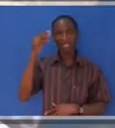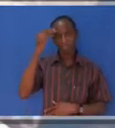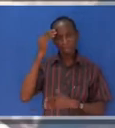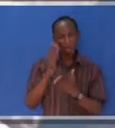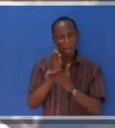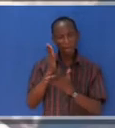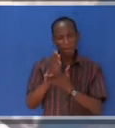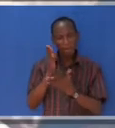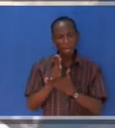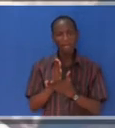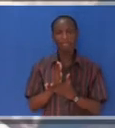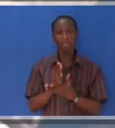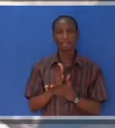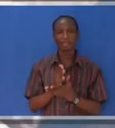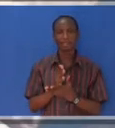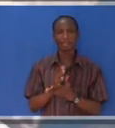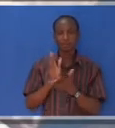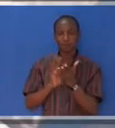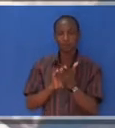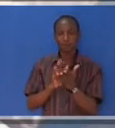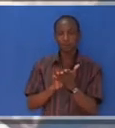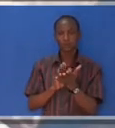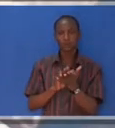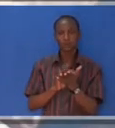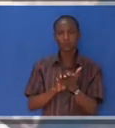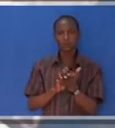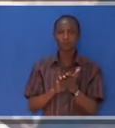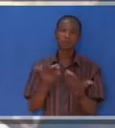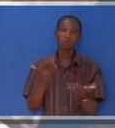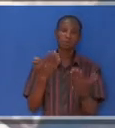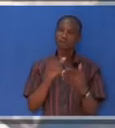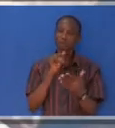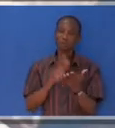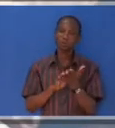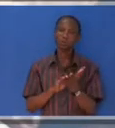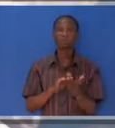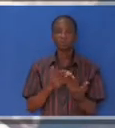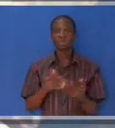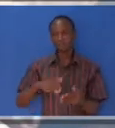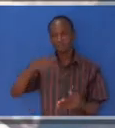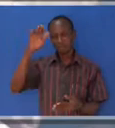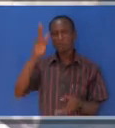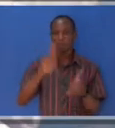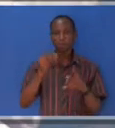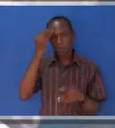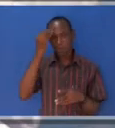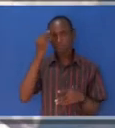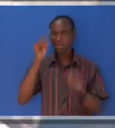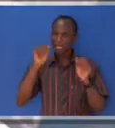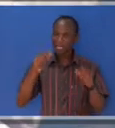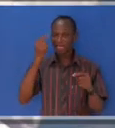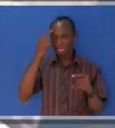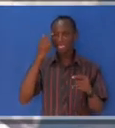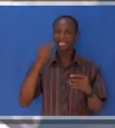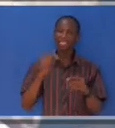adwuma ye dinu ko school anase wan ko school mpa onyini ye obi ehun se ono so o kan nimpa